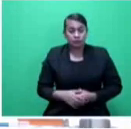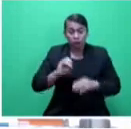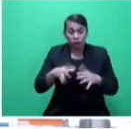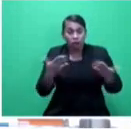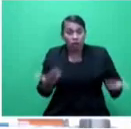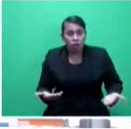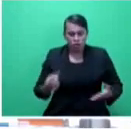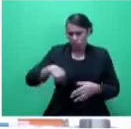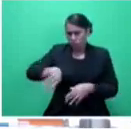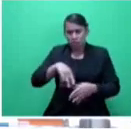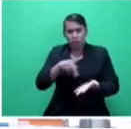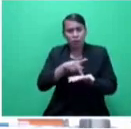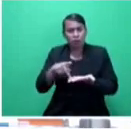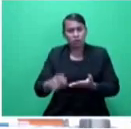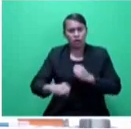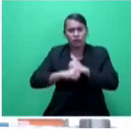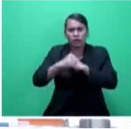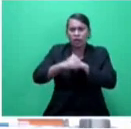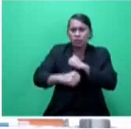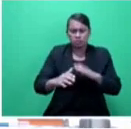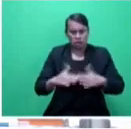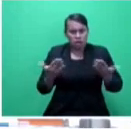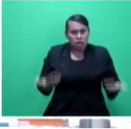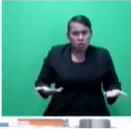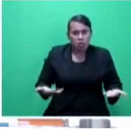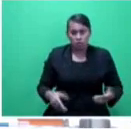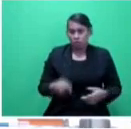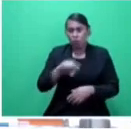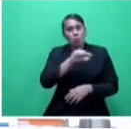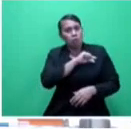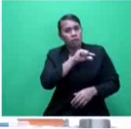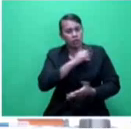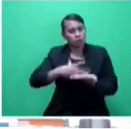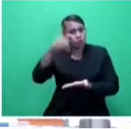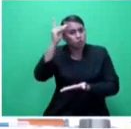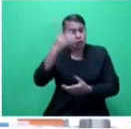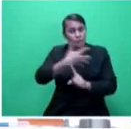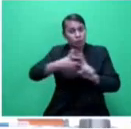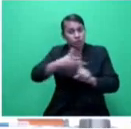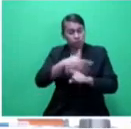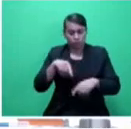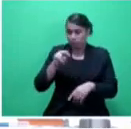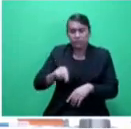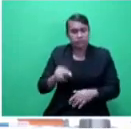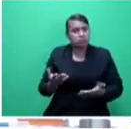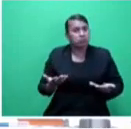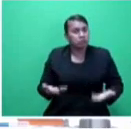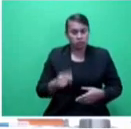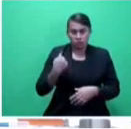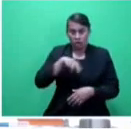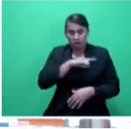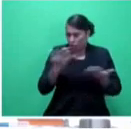positions actually have been advertised. Minimum qualification requirements have been put in. And in fact, we have seen now some very